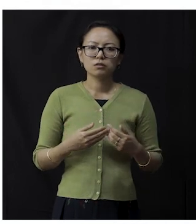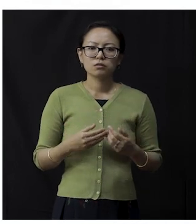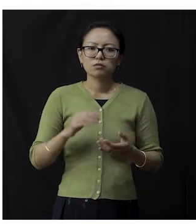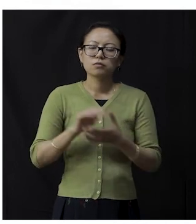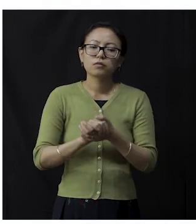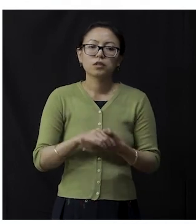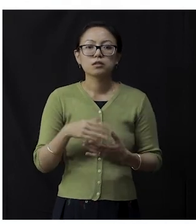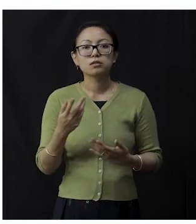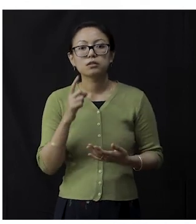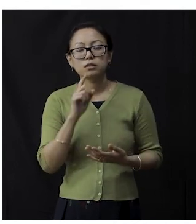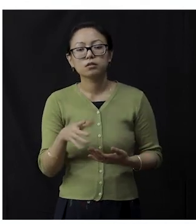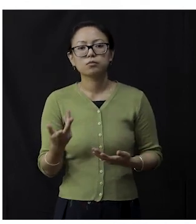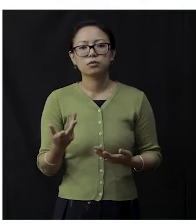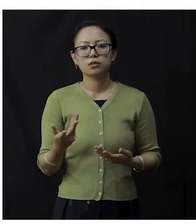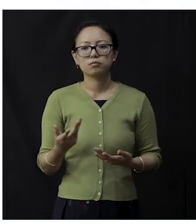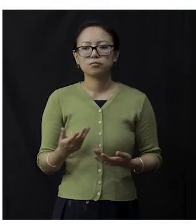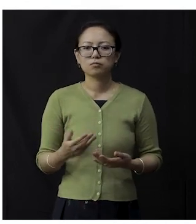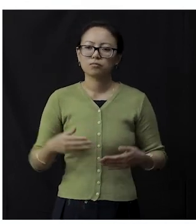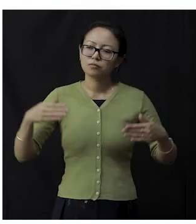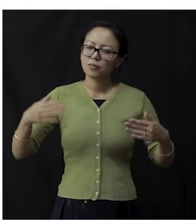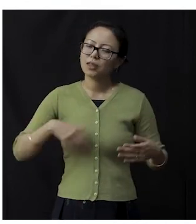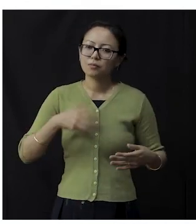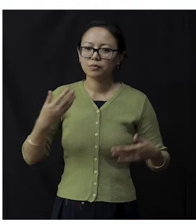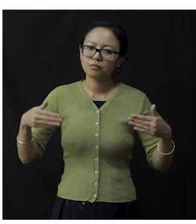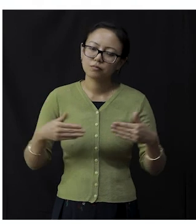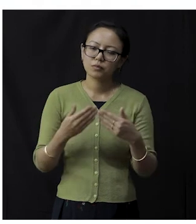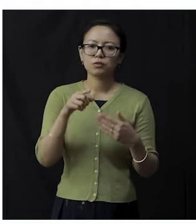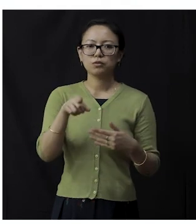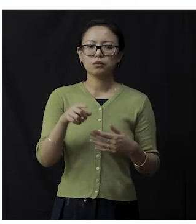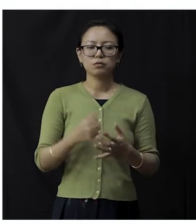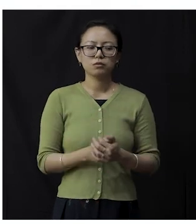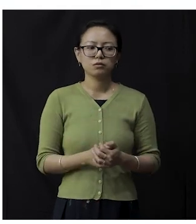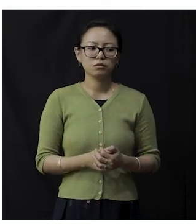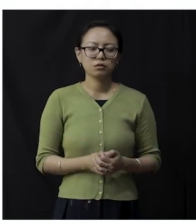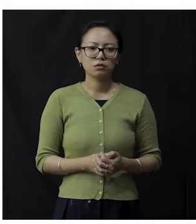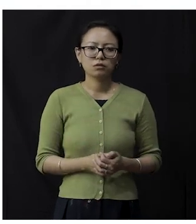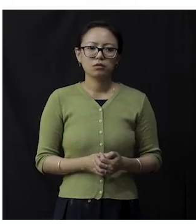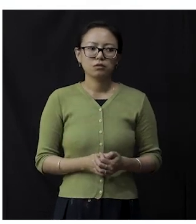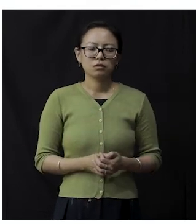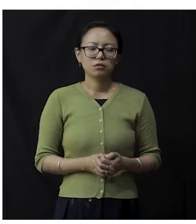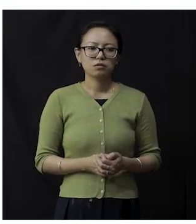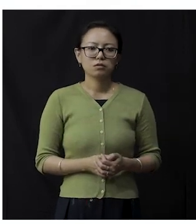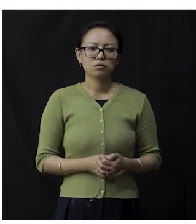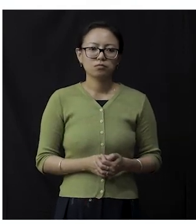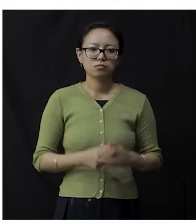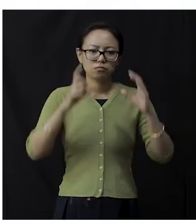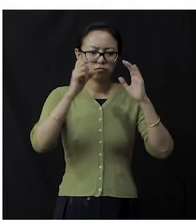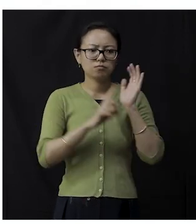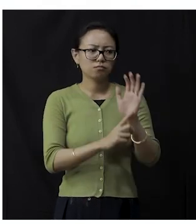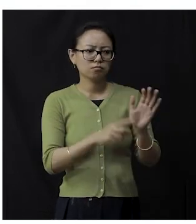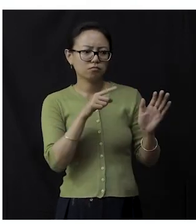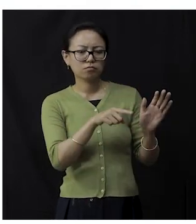always say, hi, how are you? Nice to meet you. So these are your phrases, your